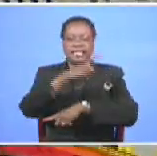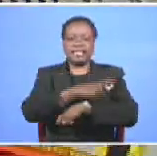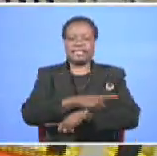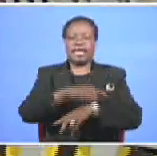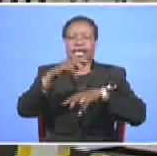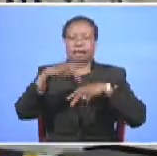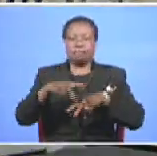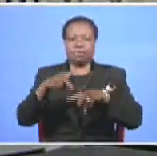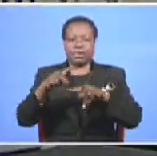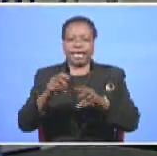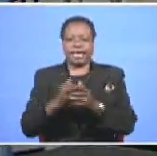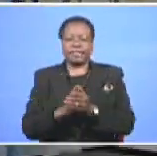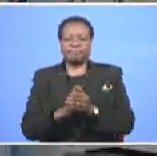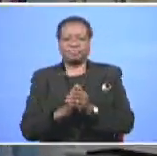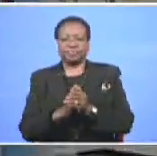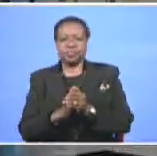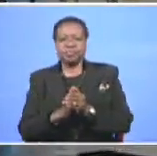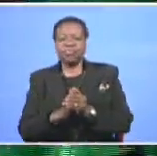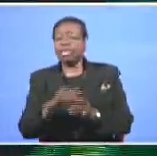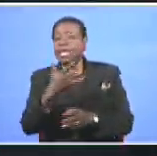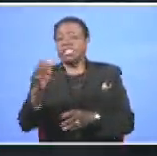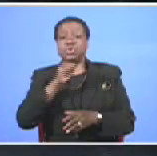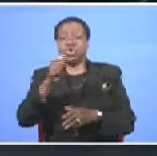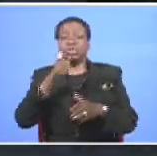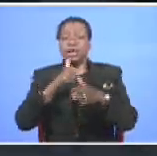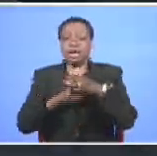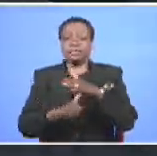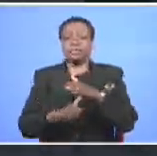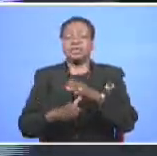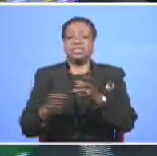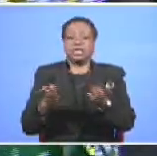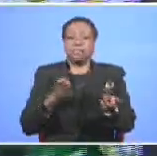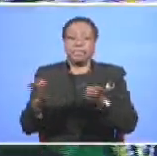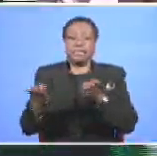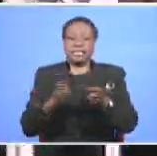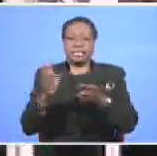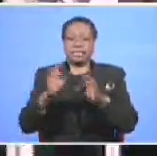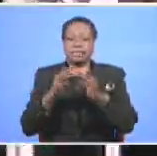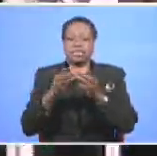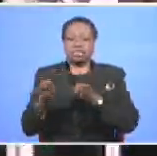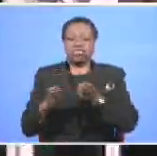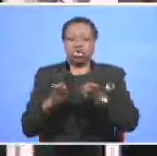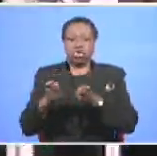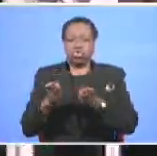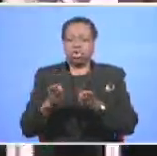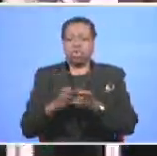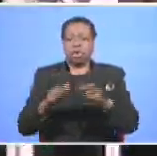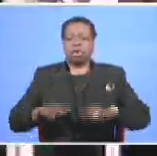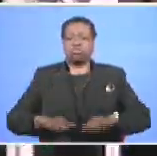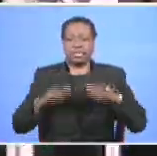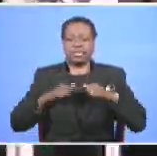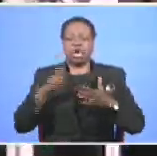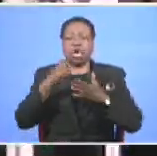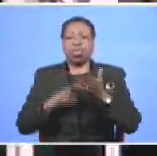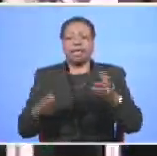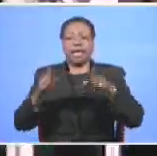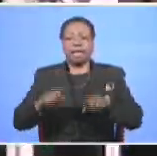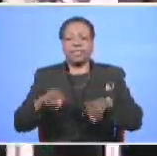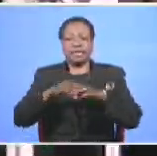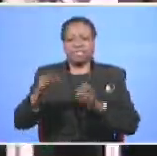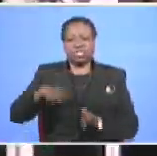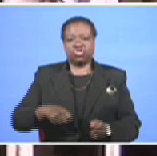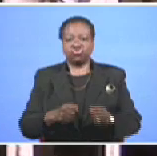of the committee's, were not under the committee's control, have been addressed. What happened in the streets flowed over into the